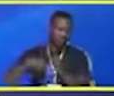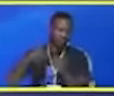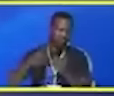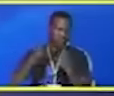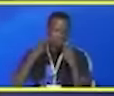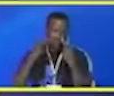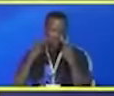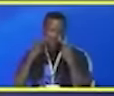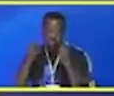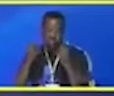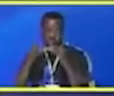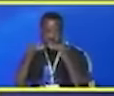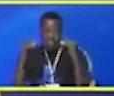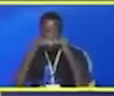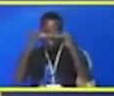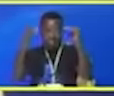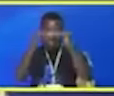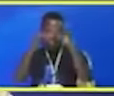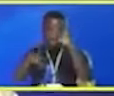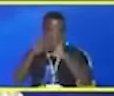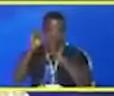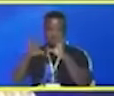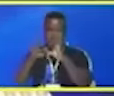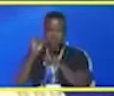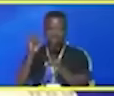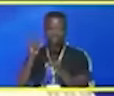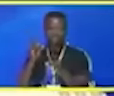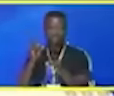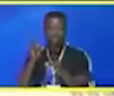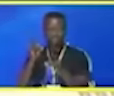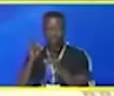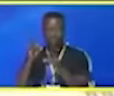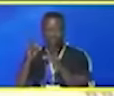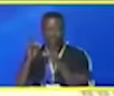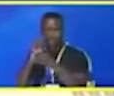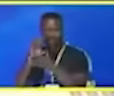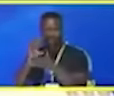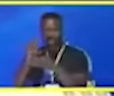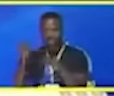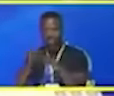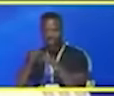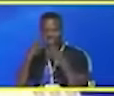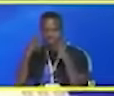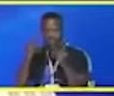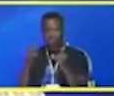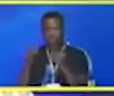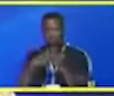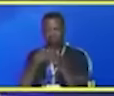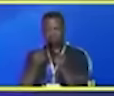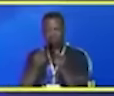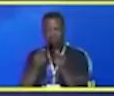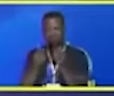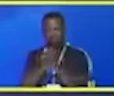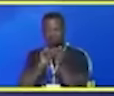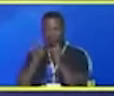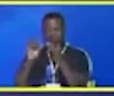seen levels of spiritual illumination as it is now. All you need to do is go on the